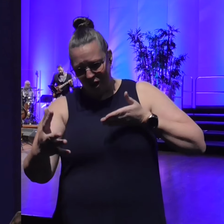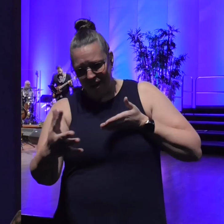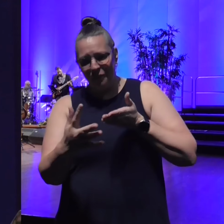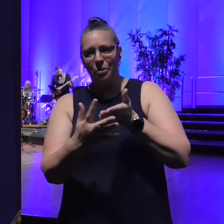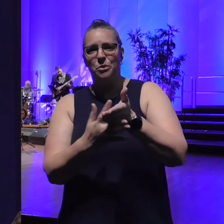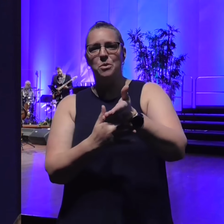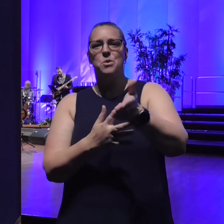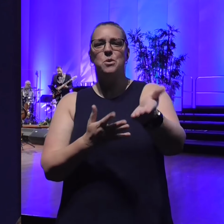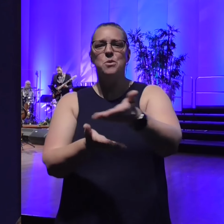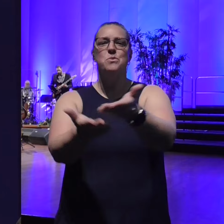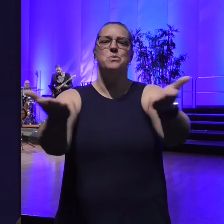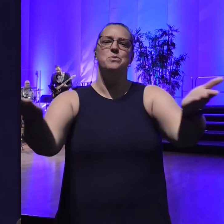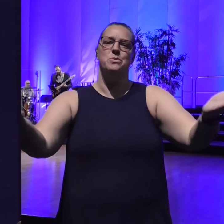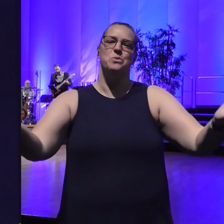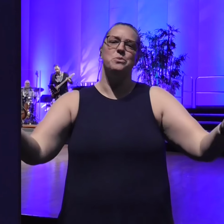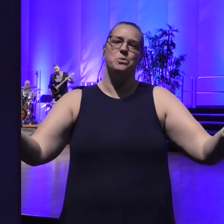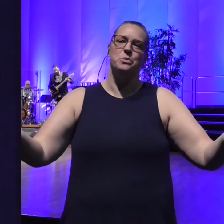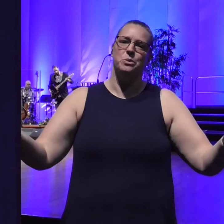through.